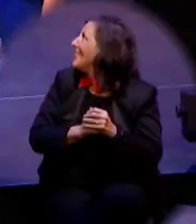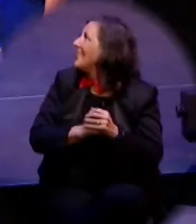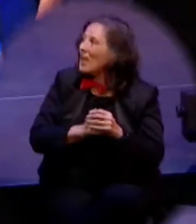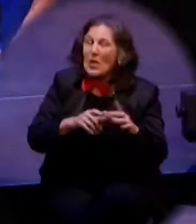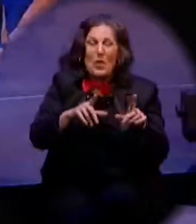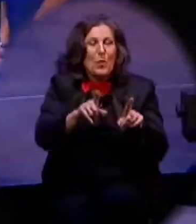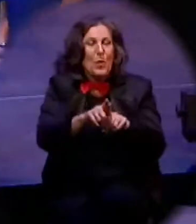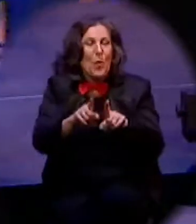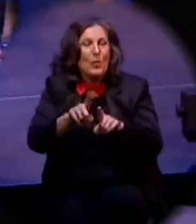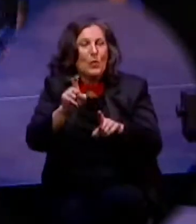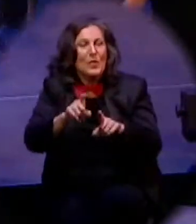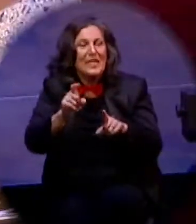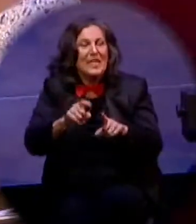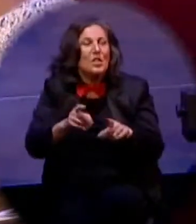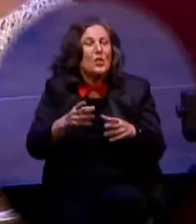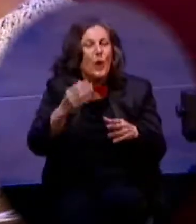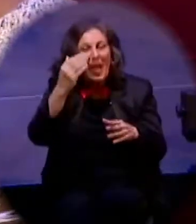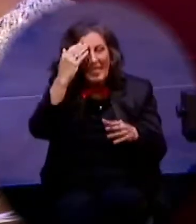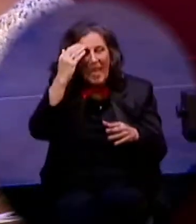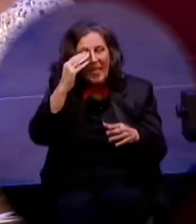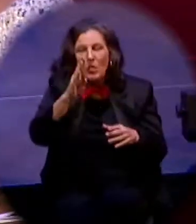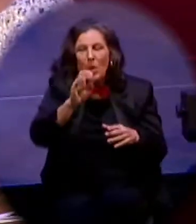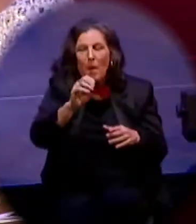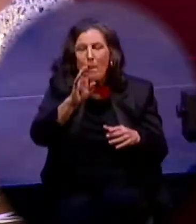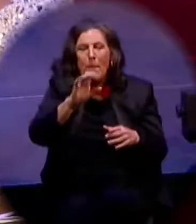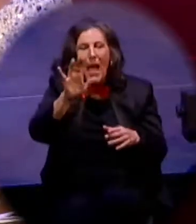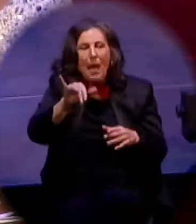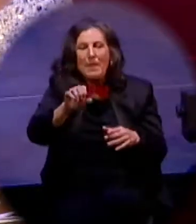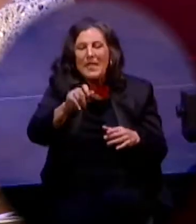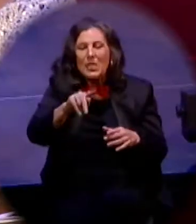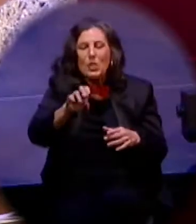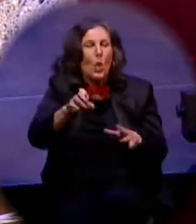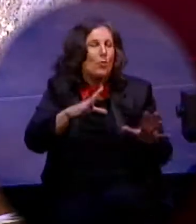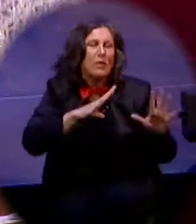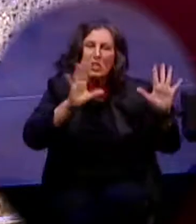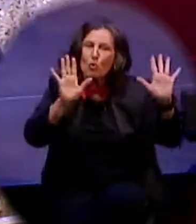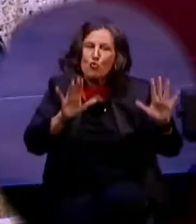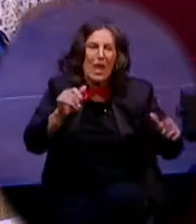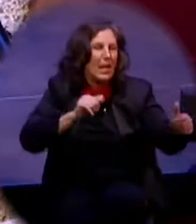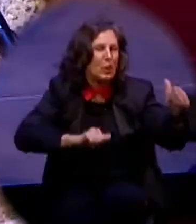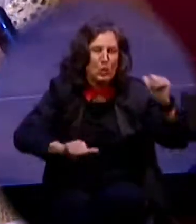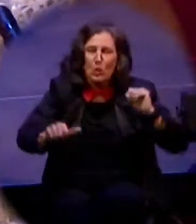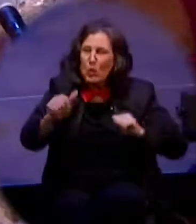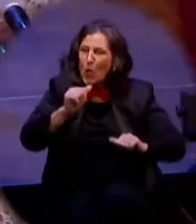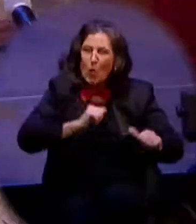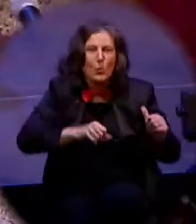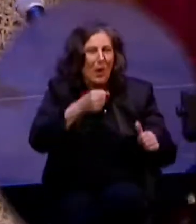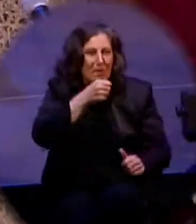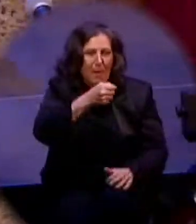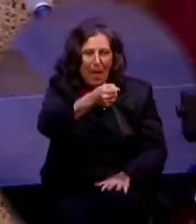Also, need to acknowledge Bobby Stone. I've gone to see their show several times. It's awesome, such a great show.